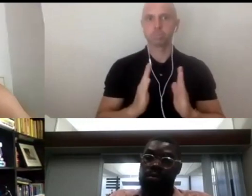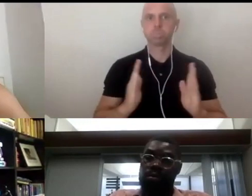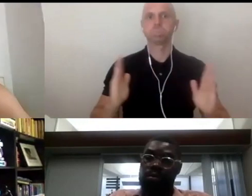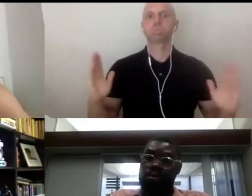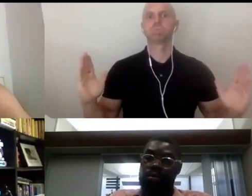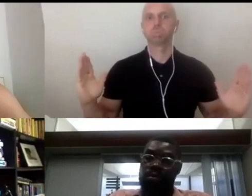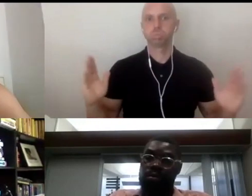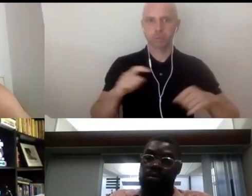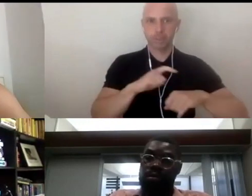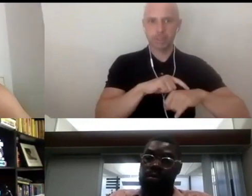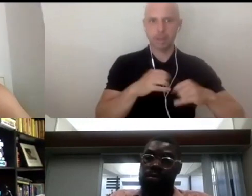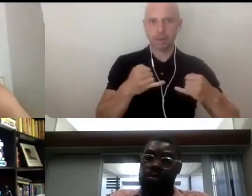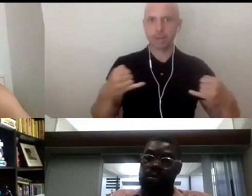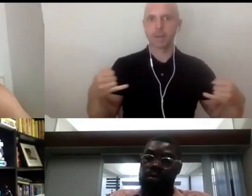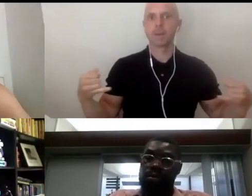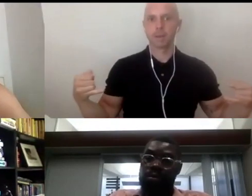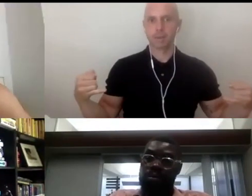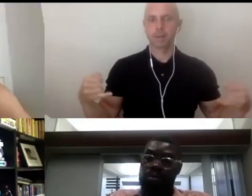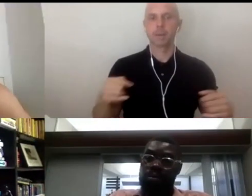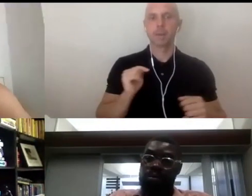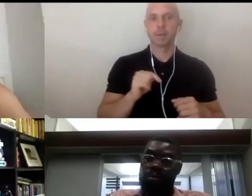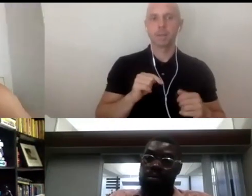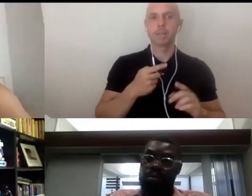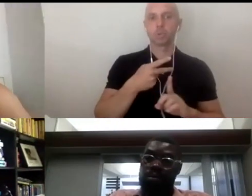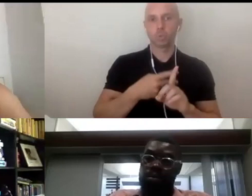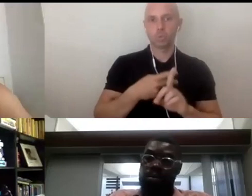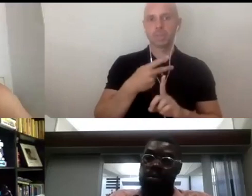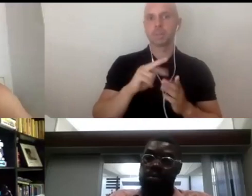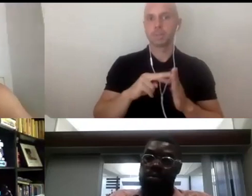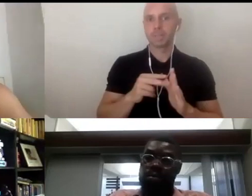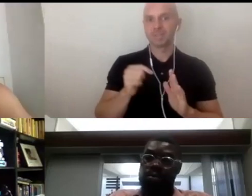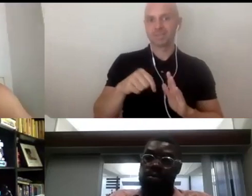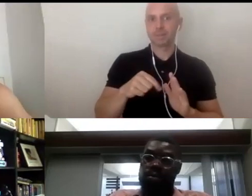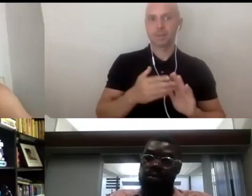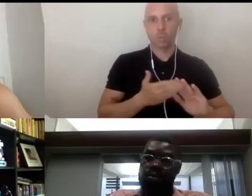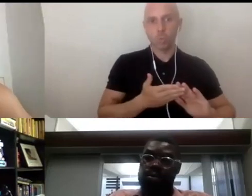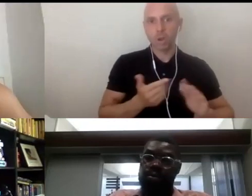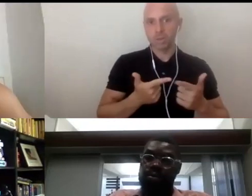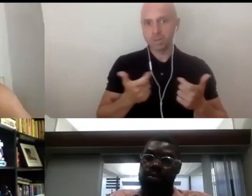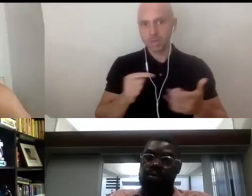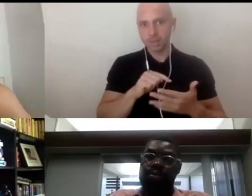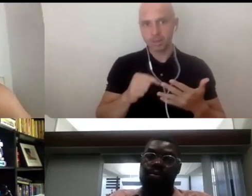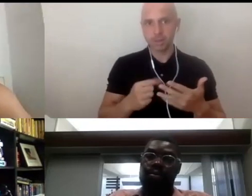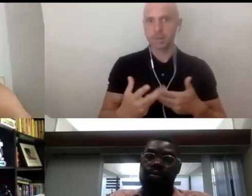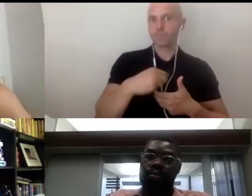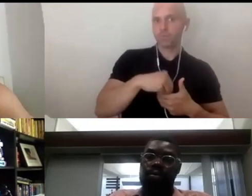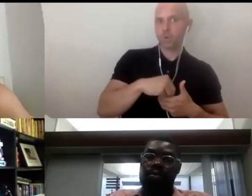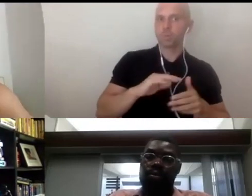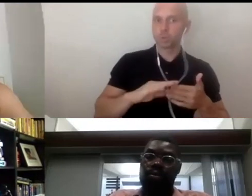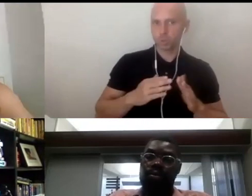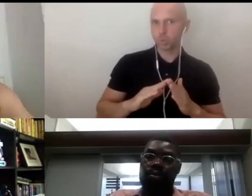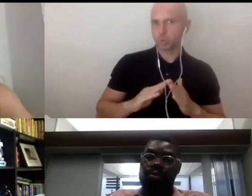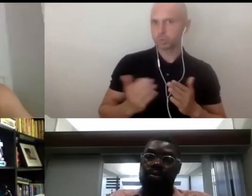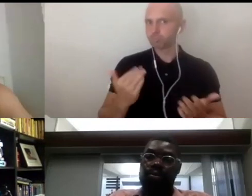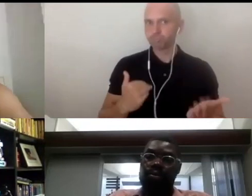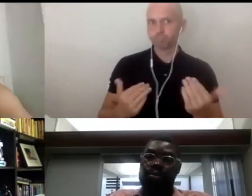The adaptation allows us to maintain a connection with our community while also keeping the impact of the original project and